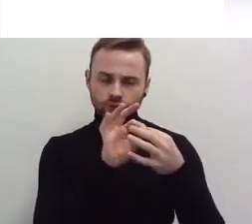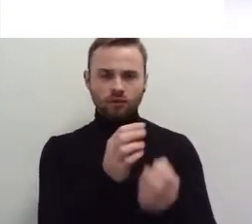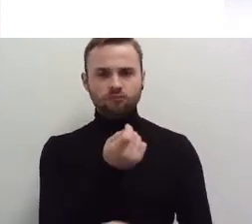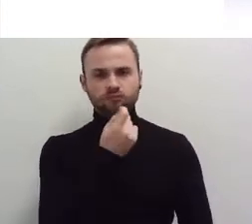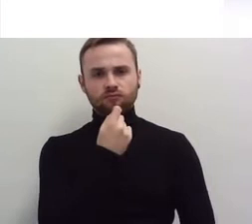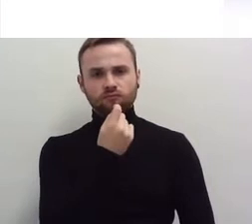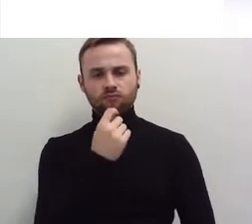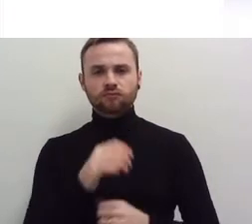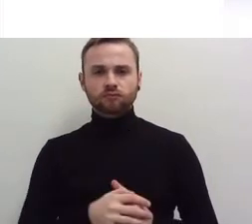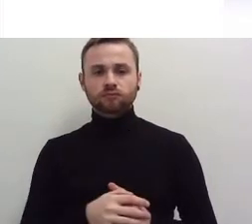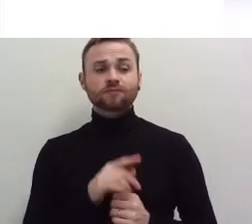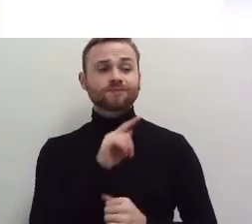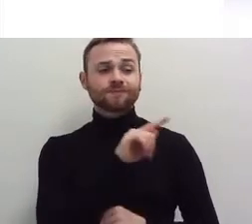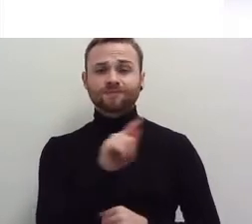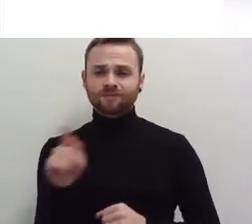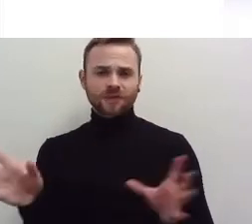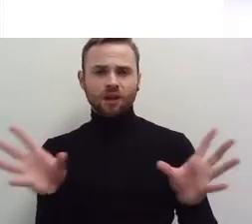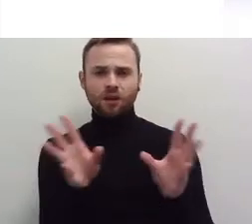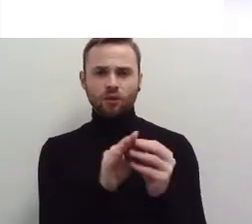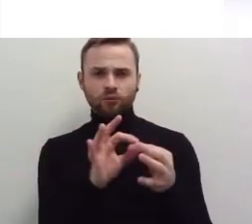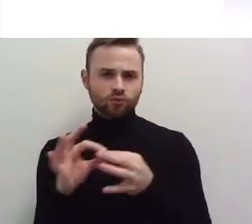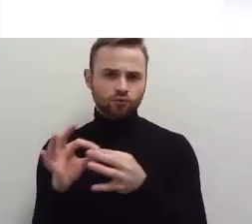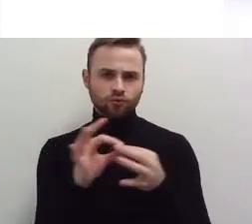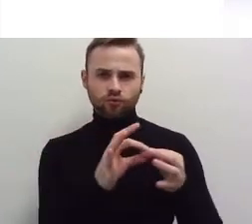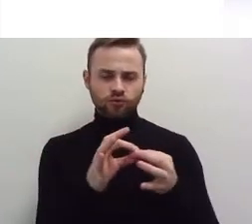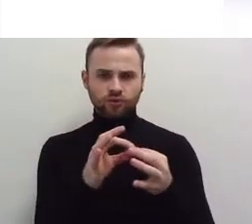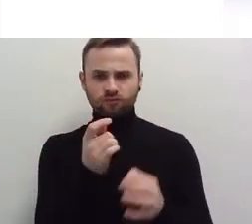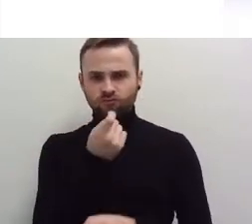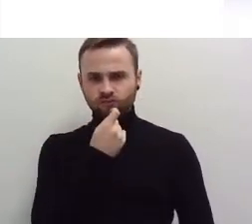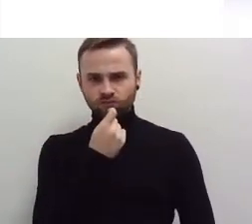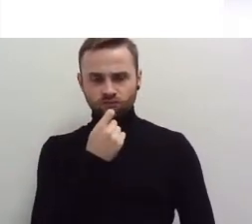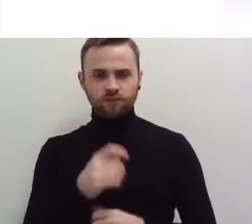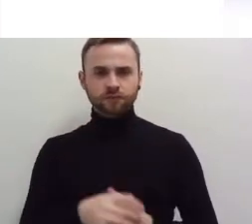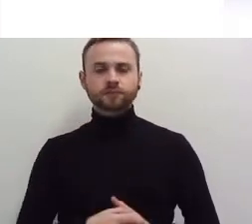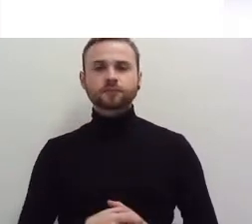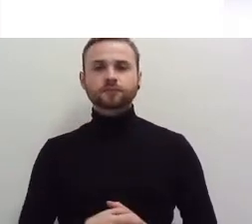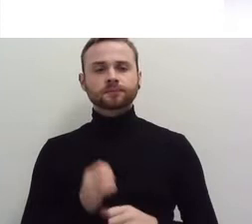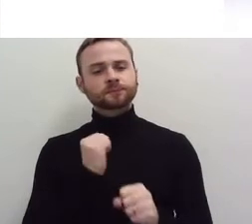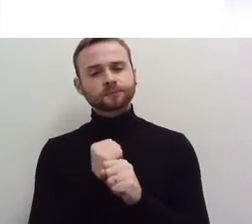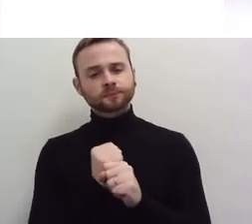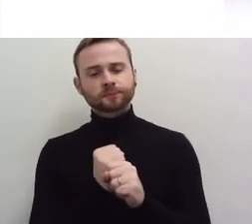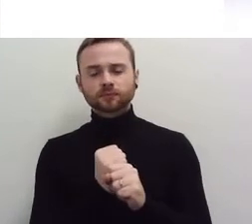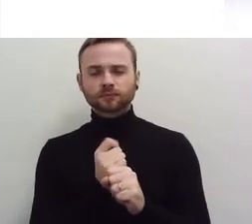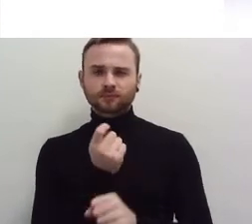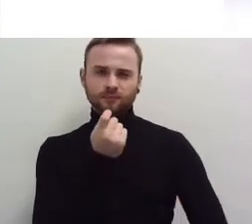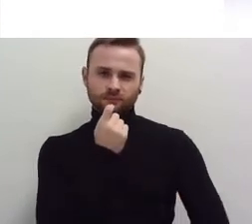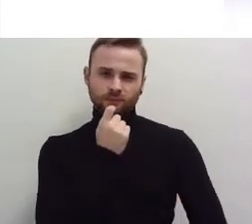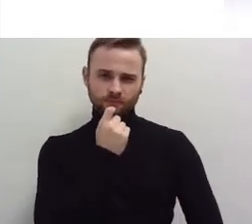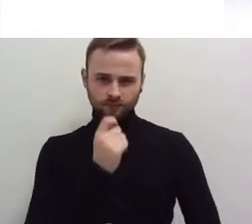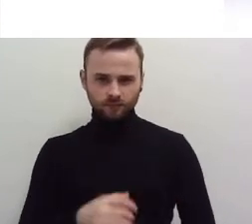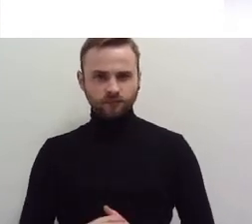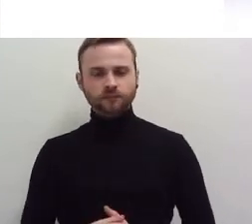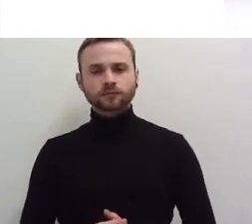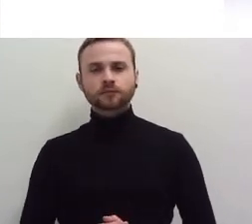working together, for example, the healthcare system and the social service system, that they are really integrated and working